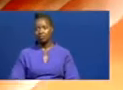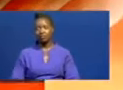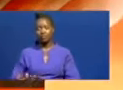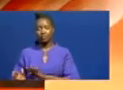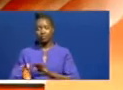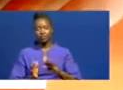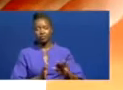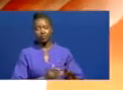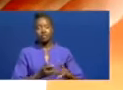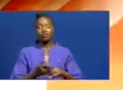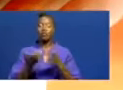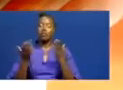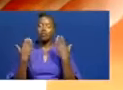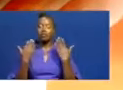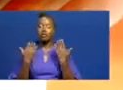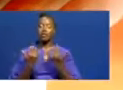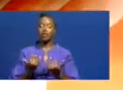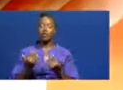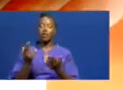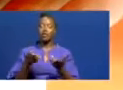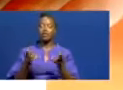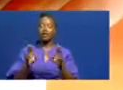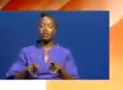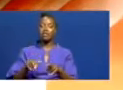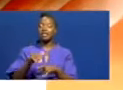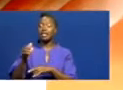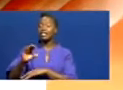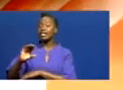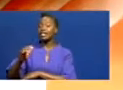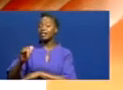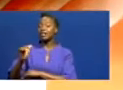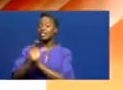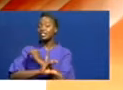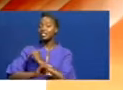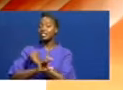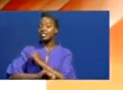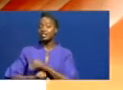And from Meru County, let's take a look at what is happening in other counties in the country.